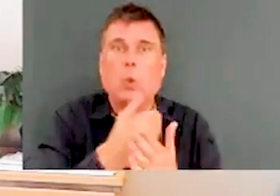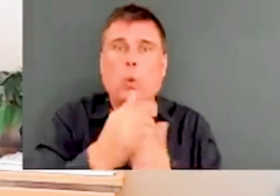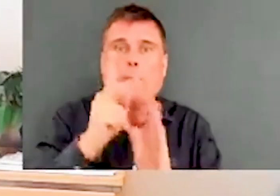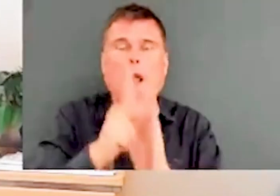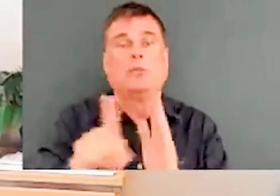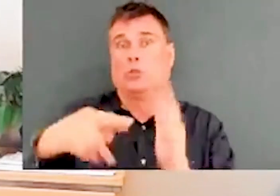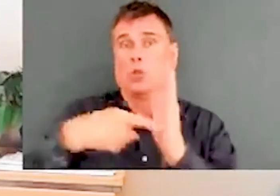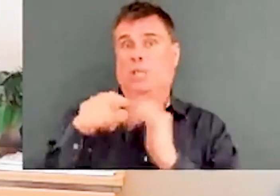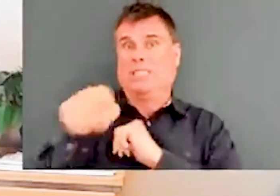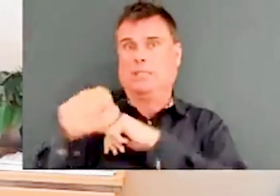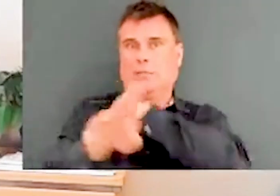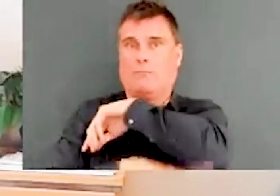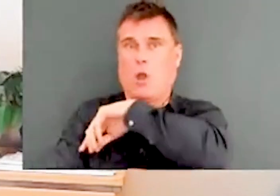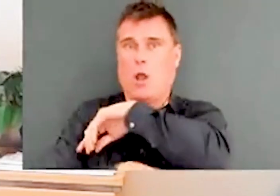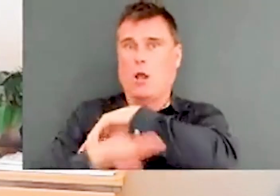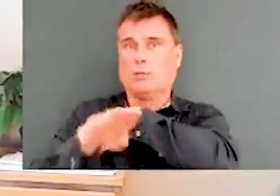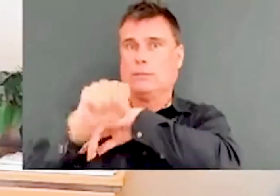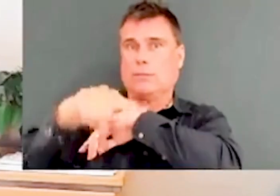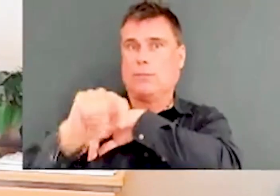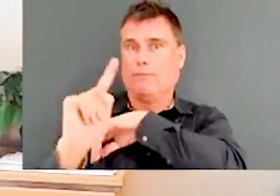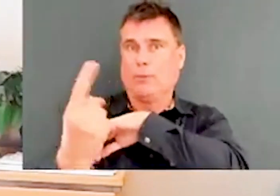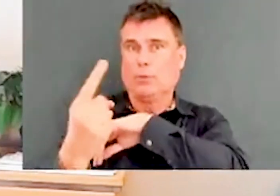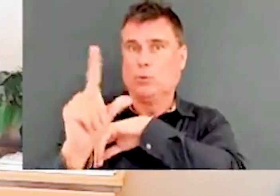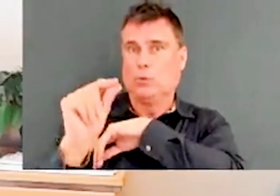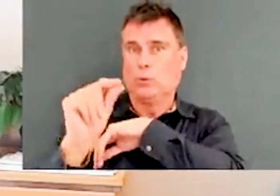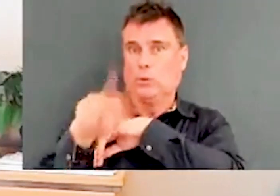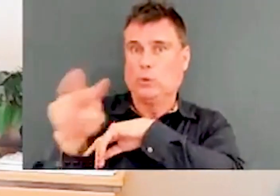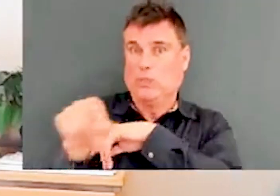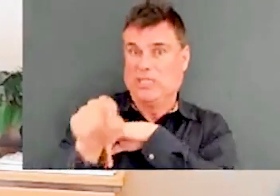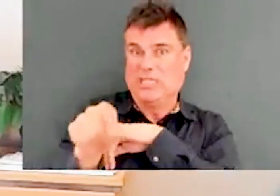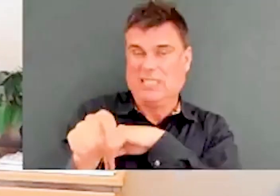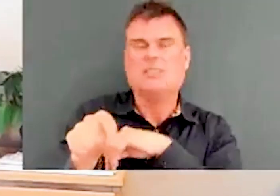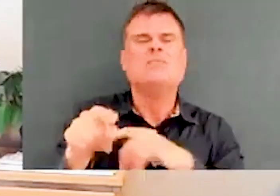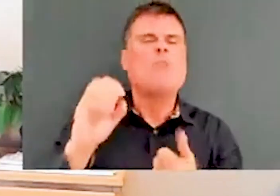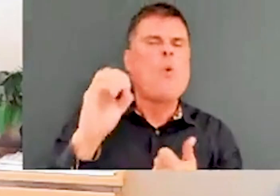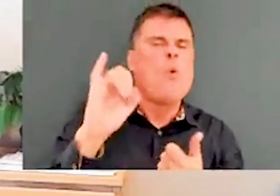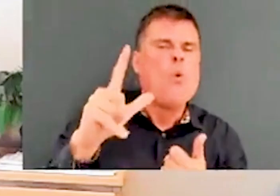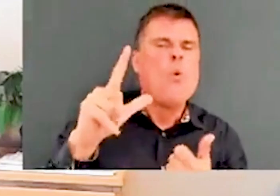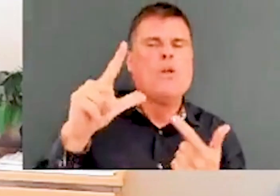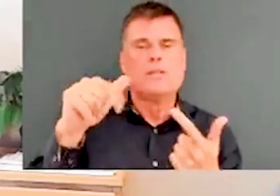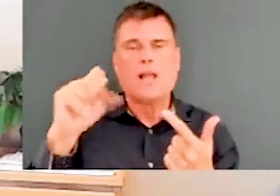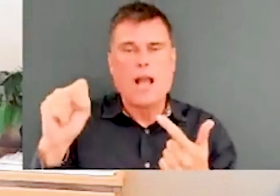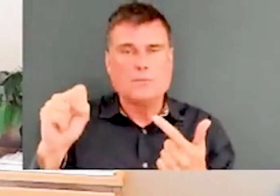gas incentive programs that Dr. Ohleweiler and I identified as